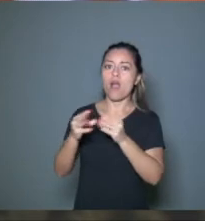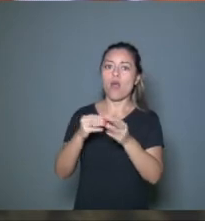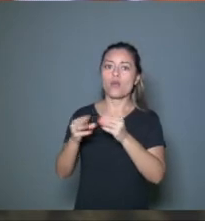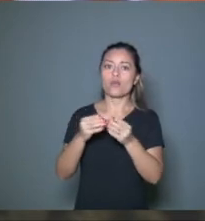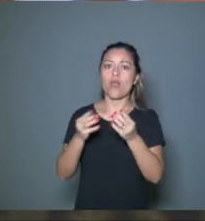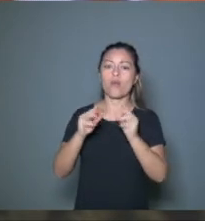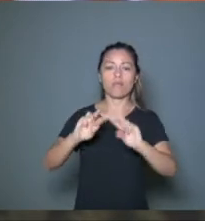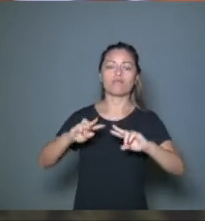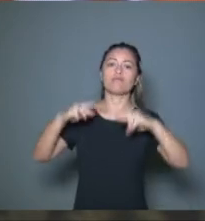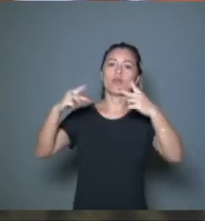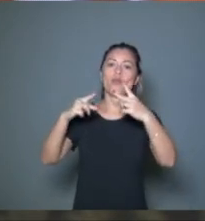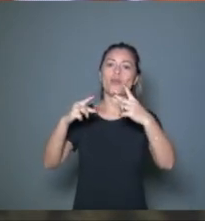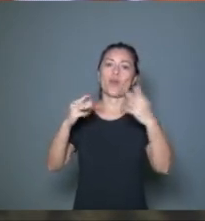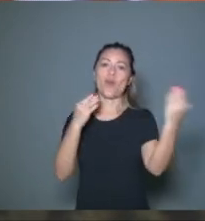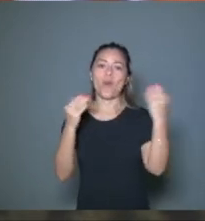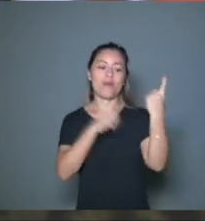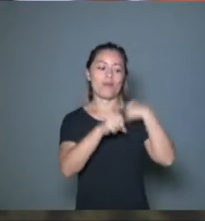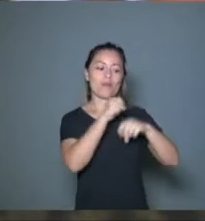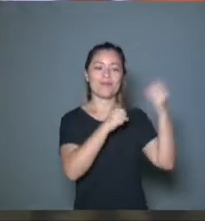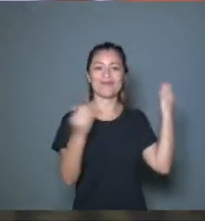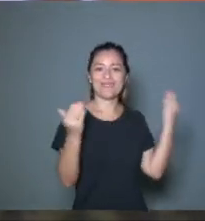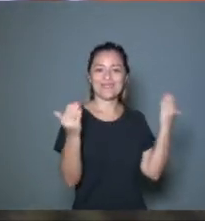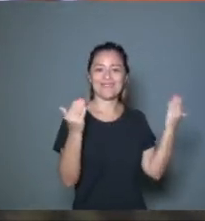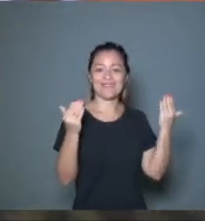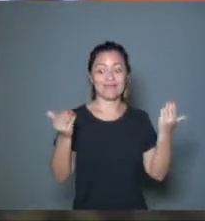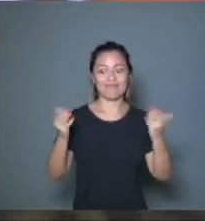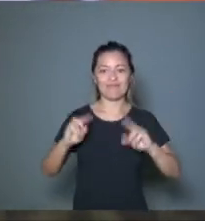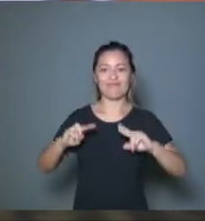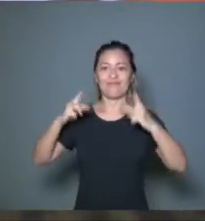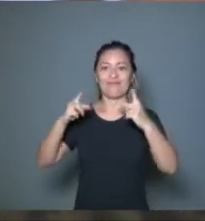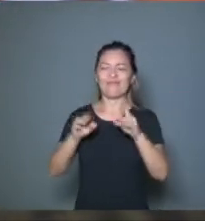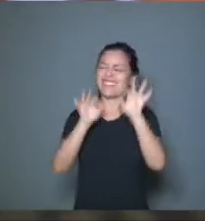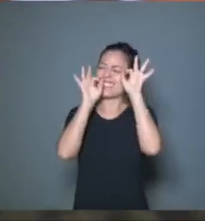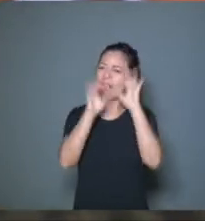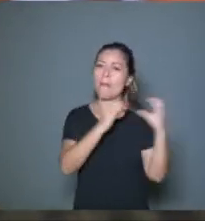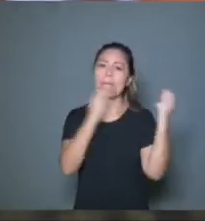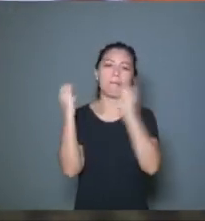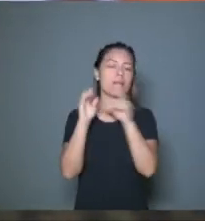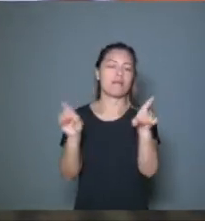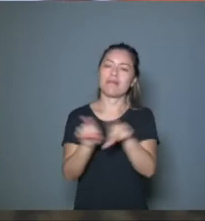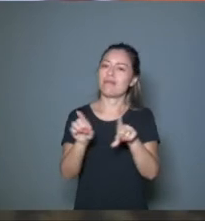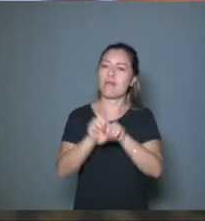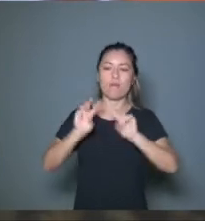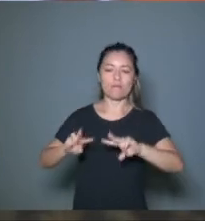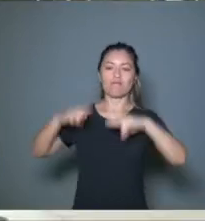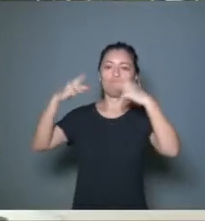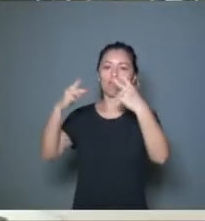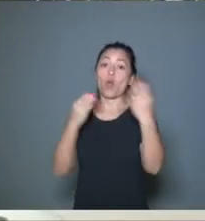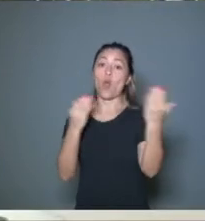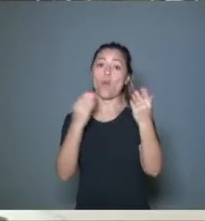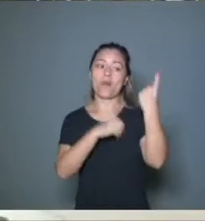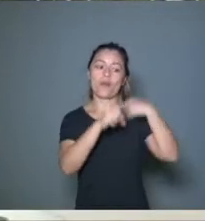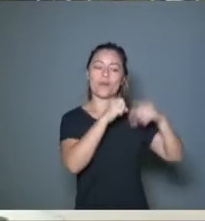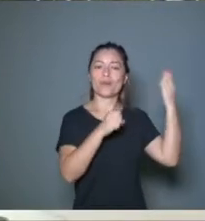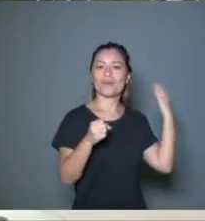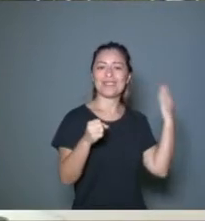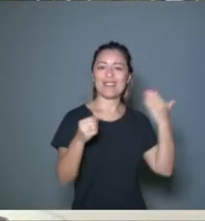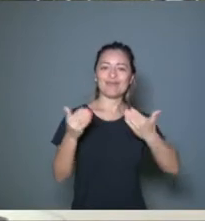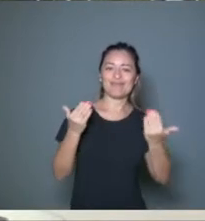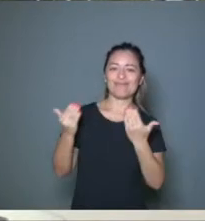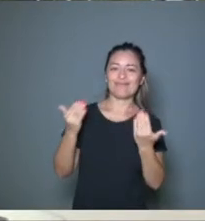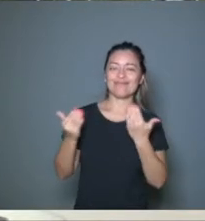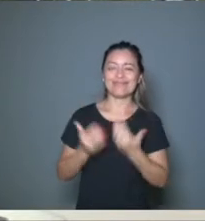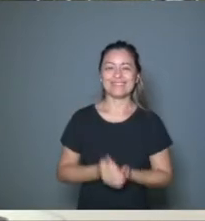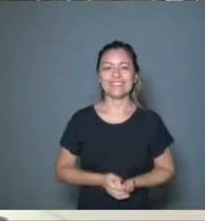is that for cotton, we will have higher yields this year compared to last year. And in corn, yield will